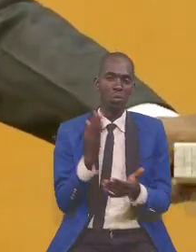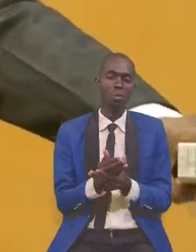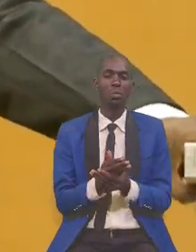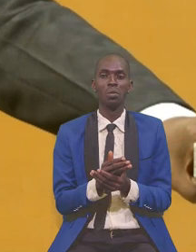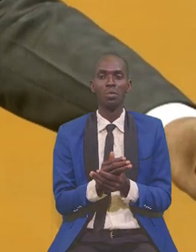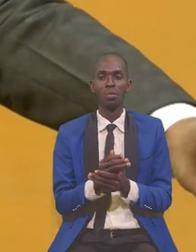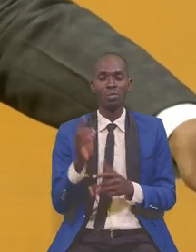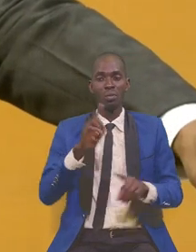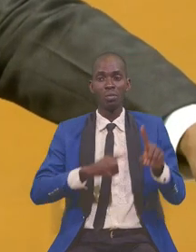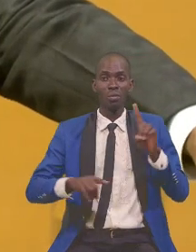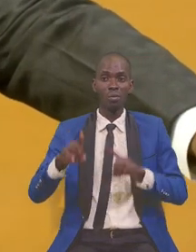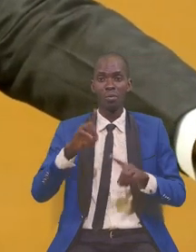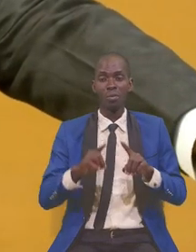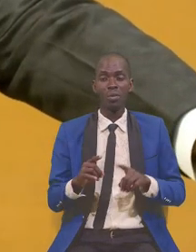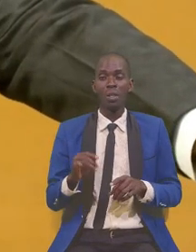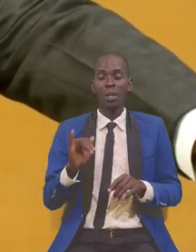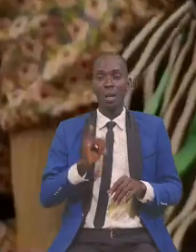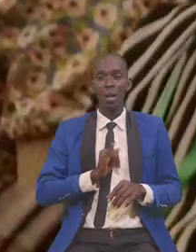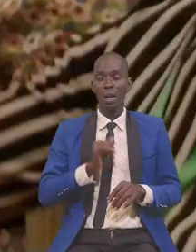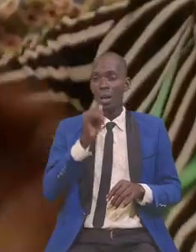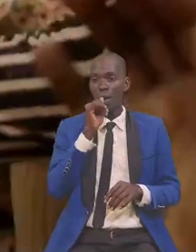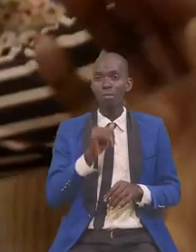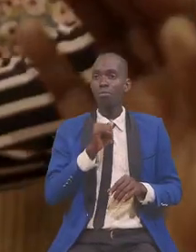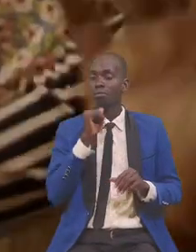Say, I am unstoppable.